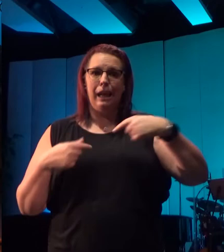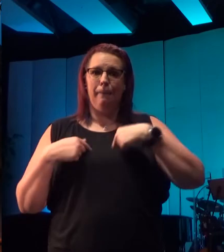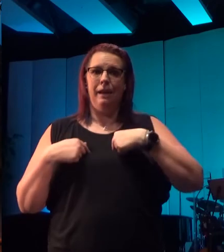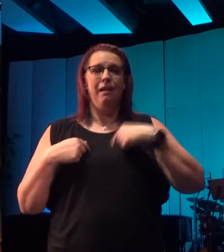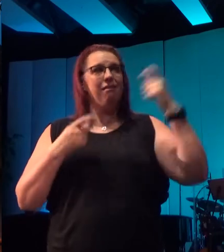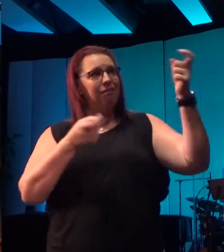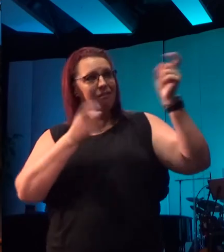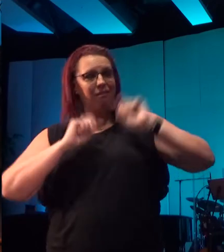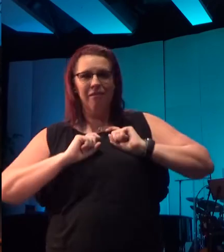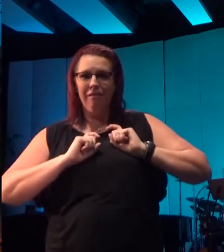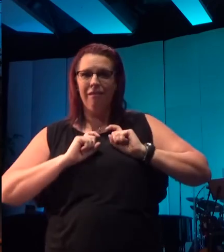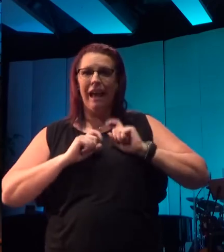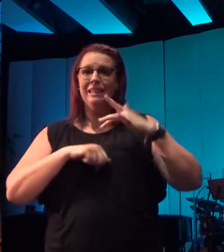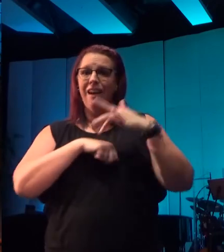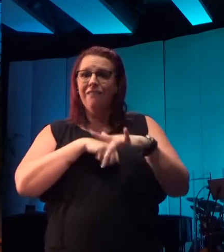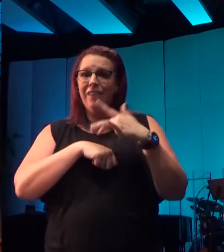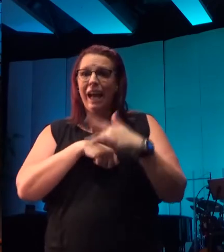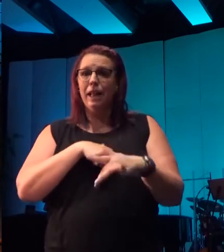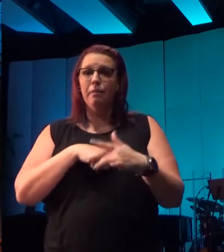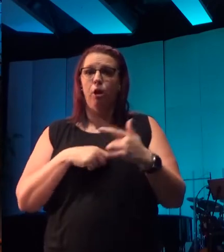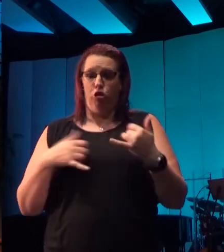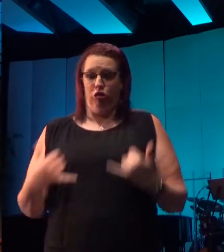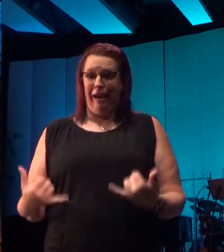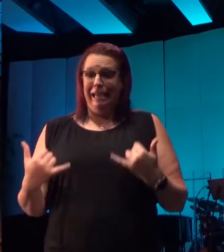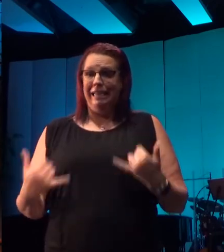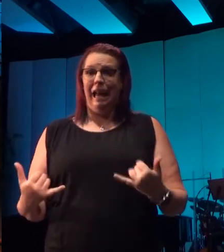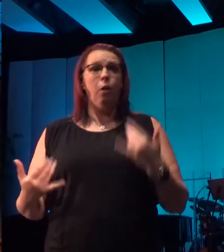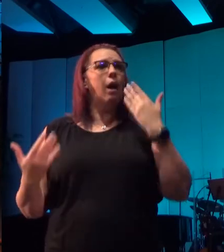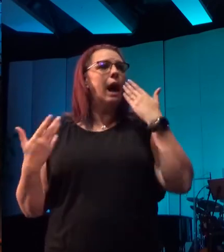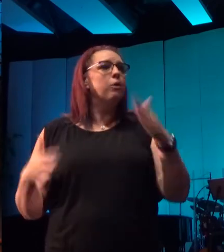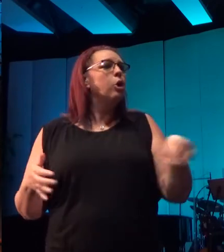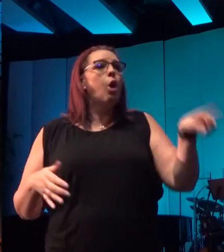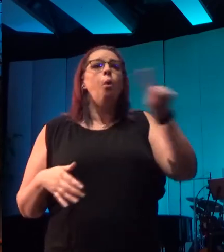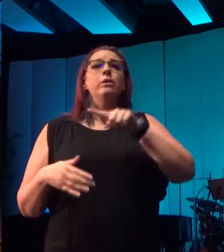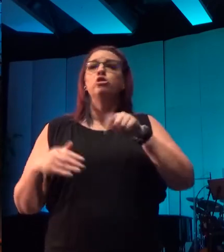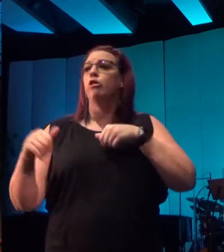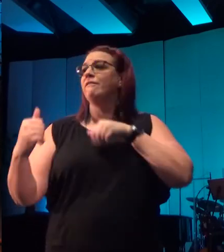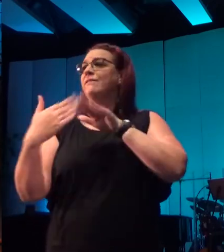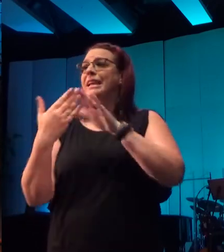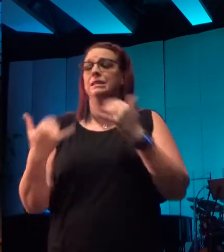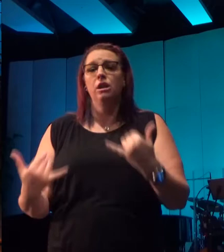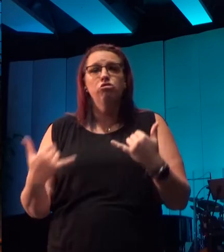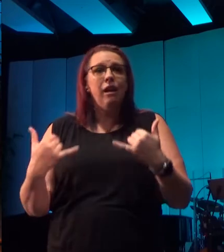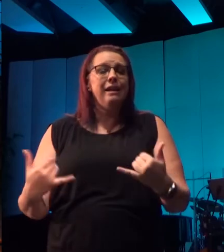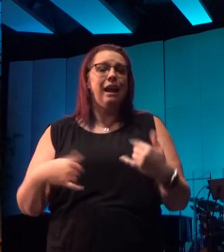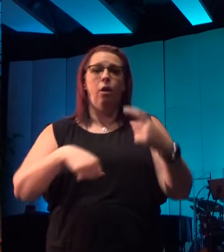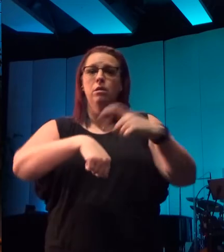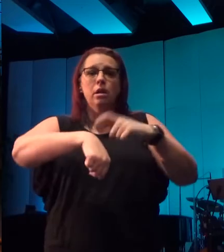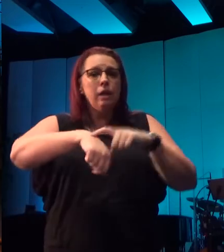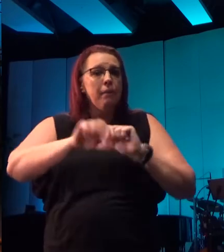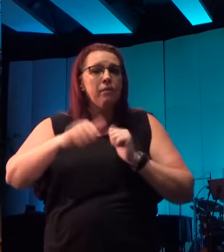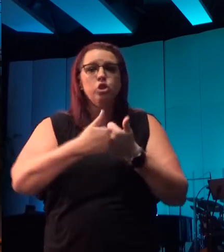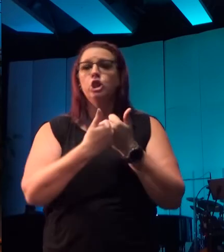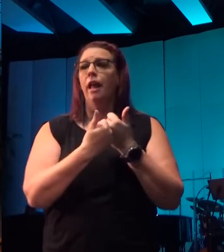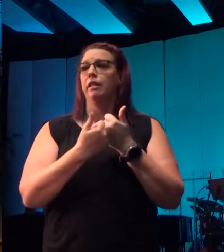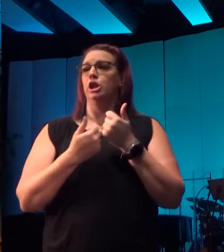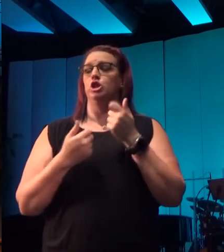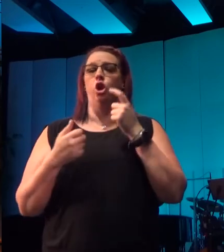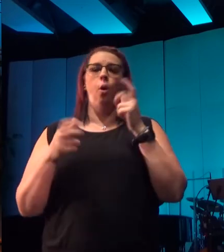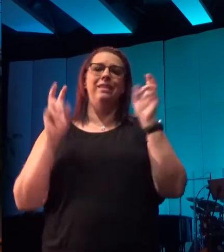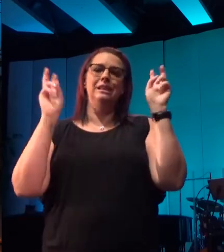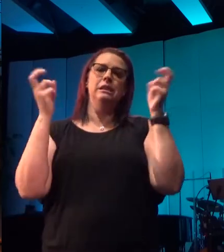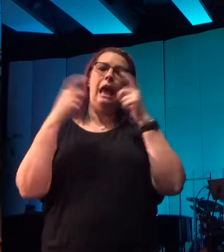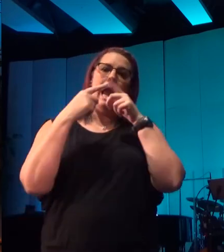you and me right now. I don't know what you're facing that's a challenge, a valley time, or these, quote, enemies, outward